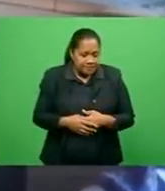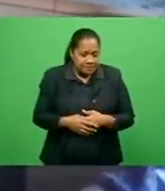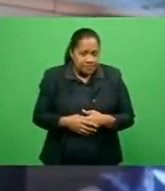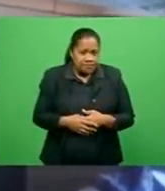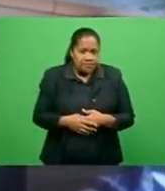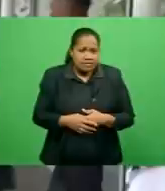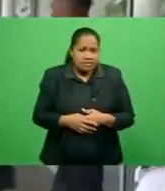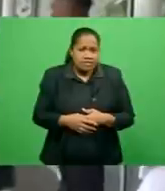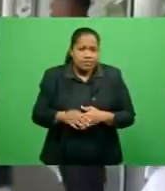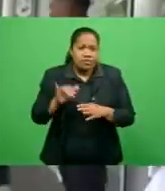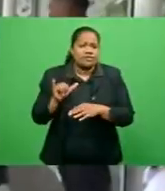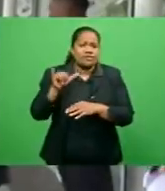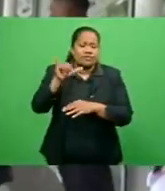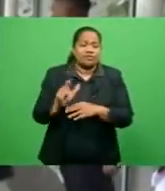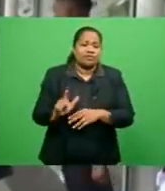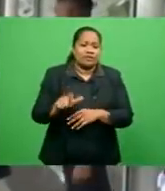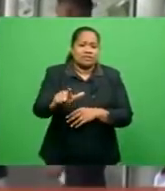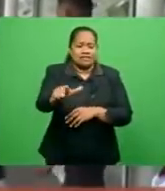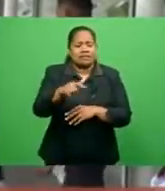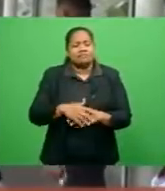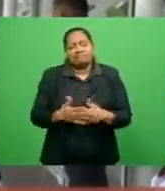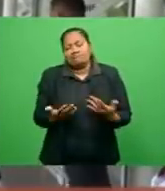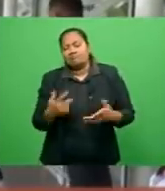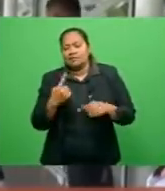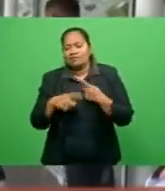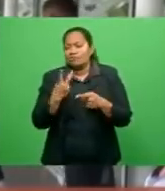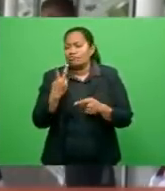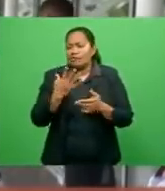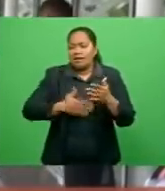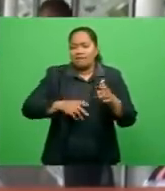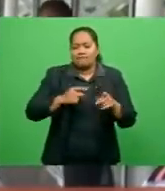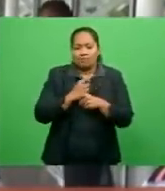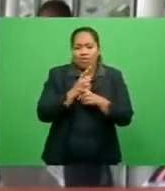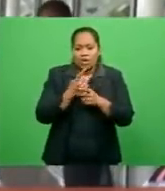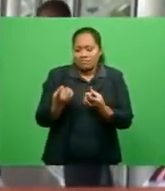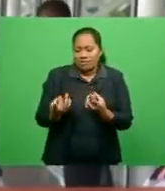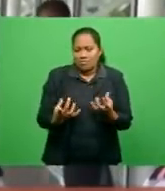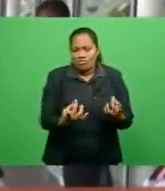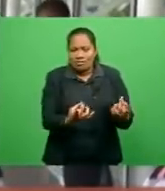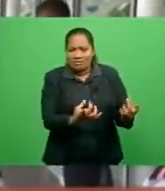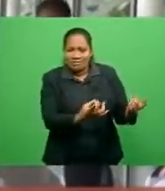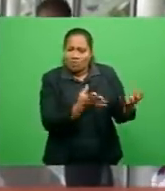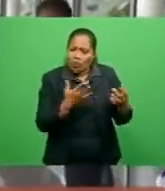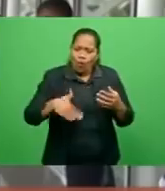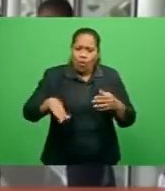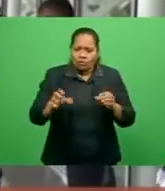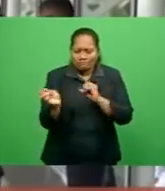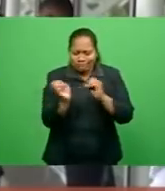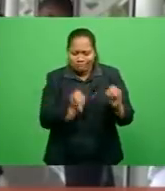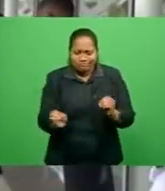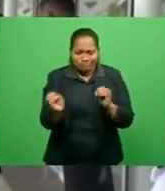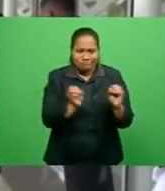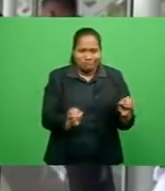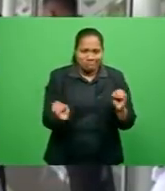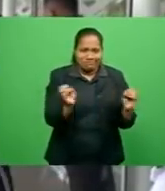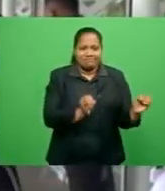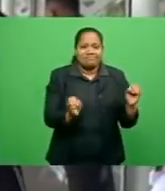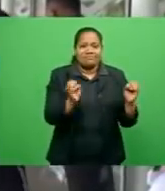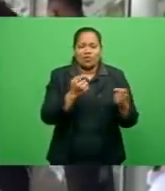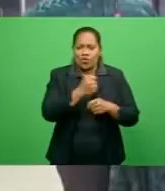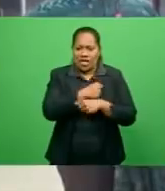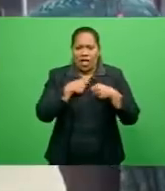over Labasa. It took about 2.5 weeks of preparation or so to get it all organized in the background, working with all our